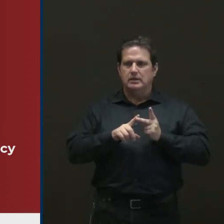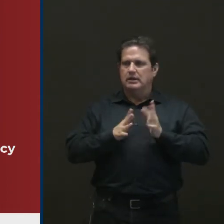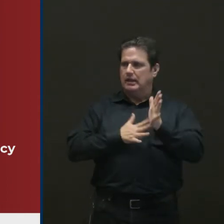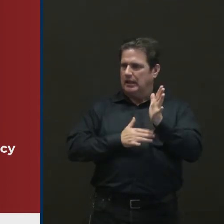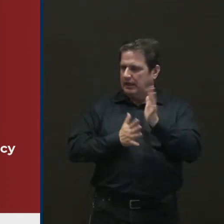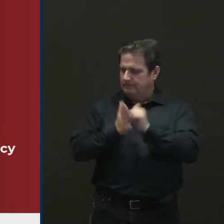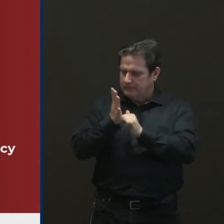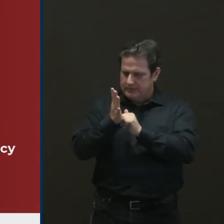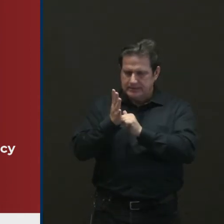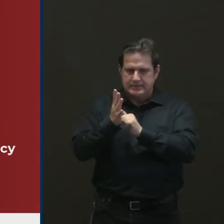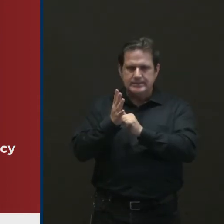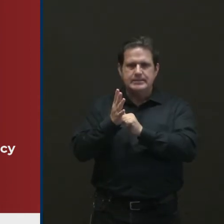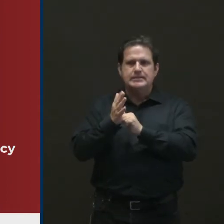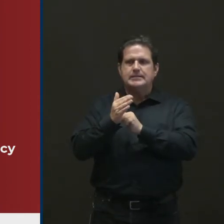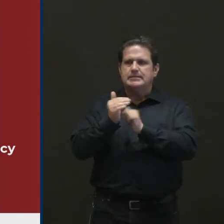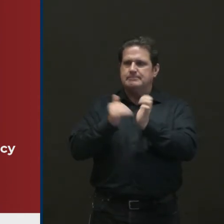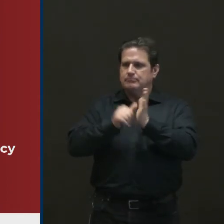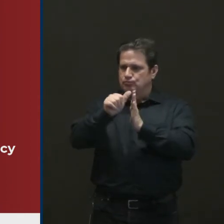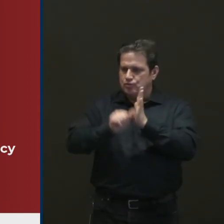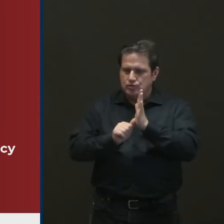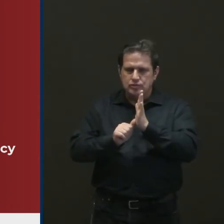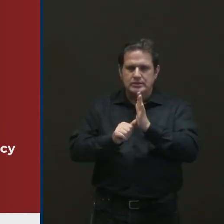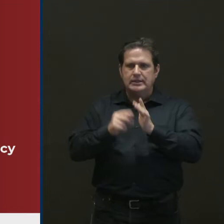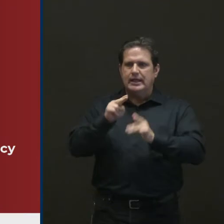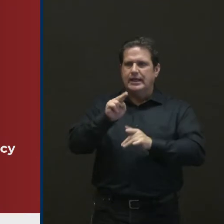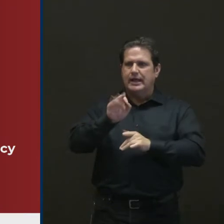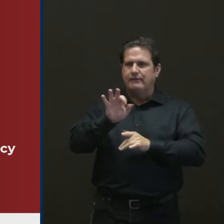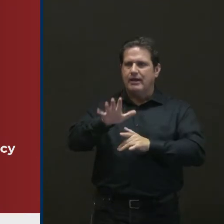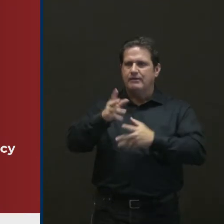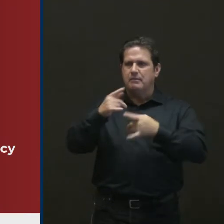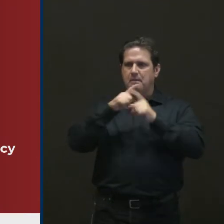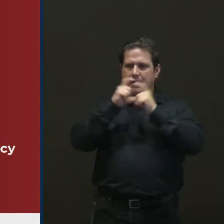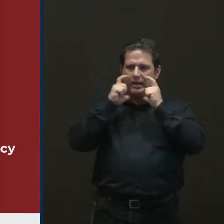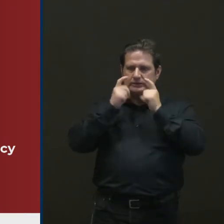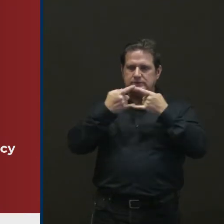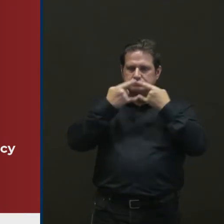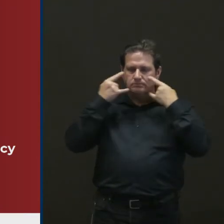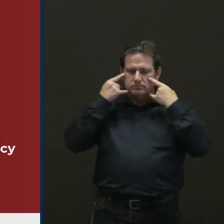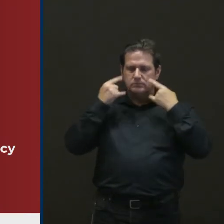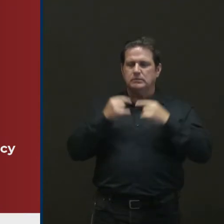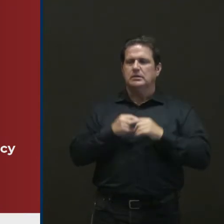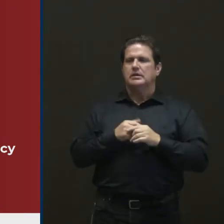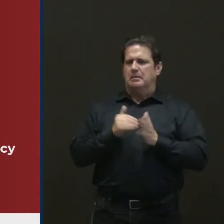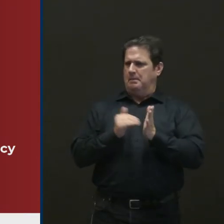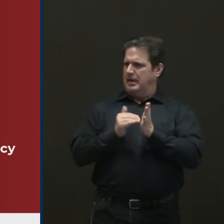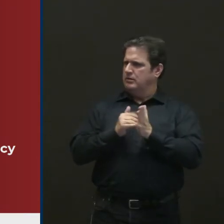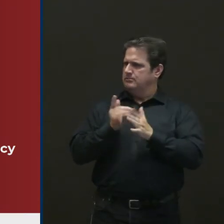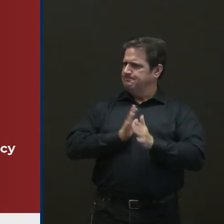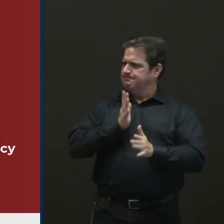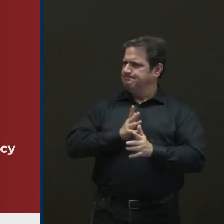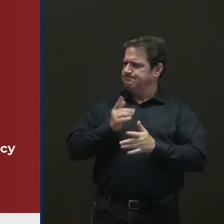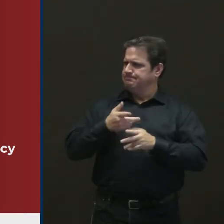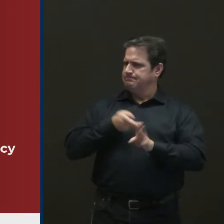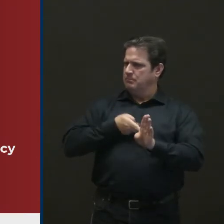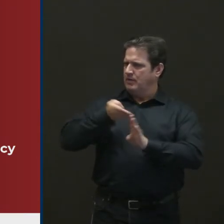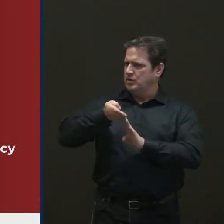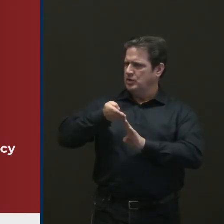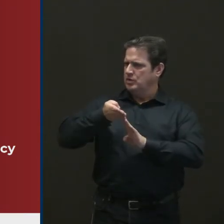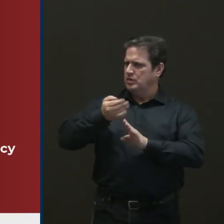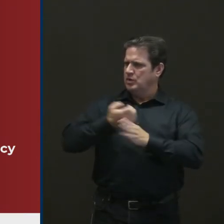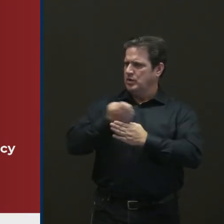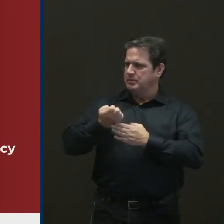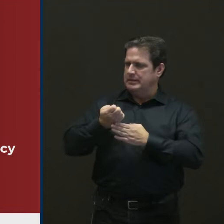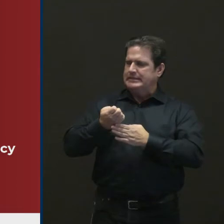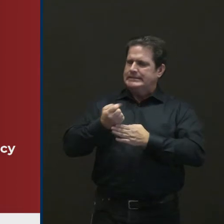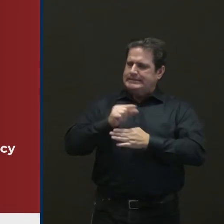gloves for medical procedures. We're talking about N95s or surgical masks, so the medical grade equipment, and continue to,